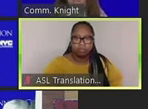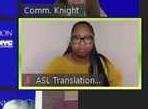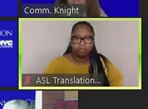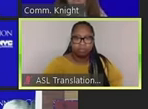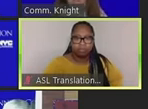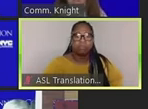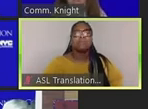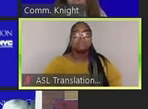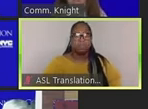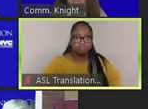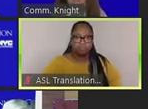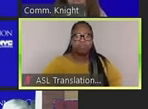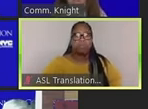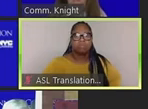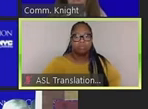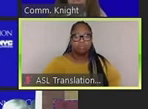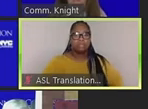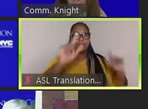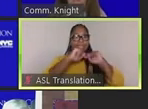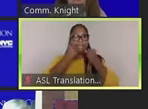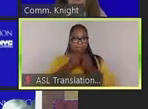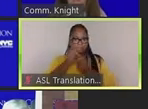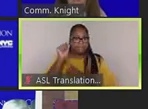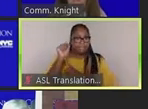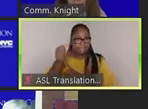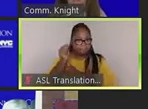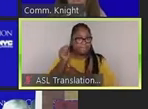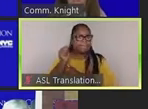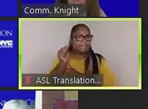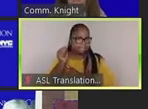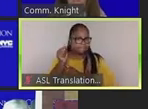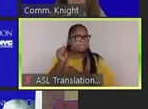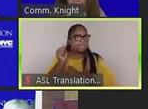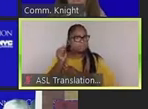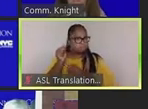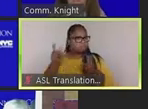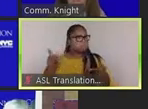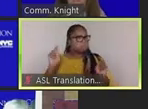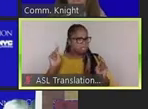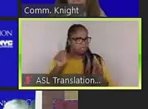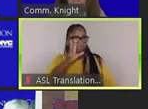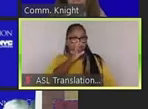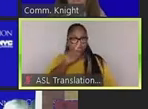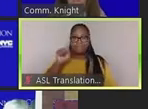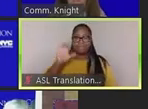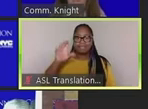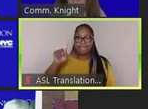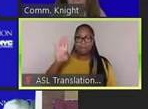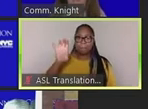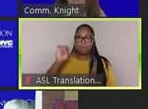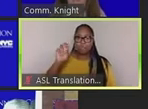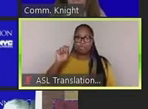Okay, the applicant team, for 10 minutes, consists of Zach Bernstein,